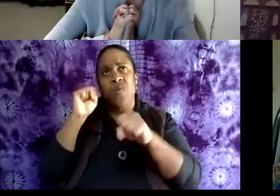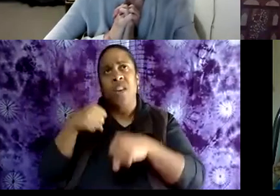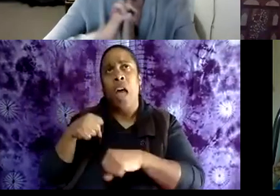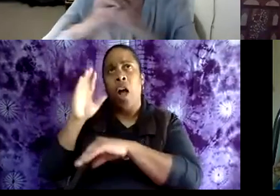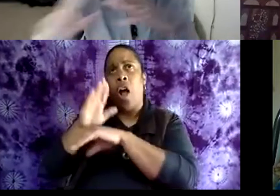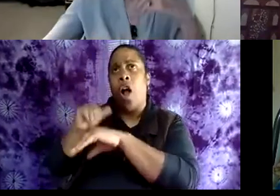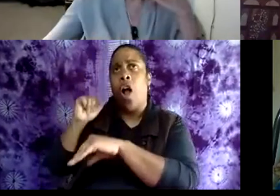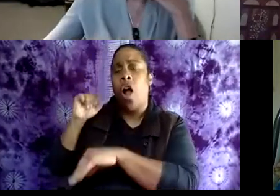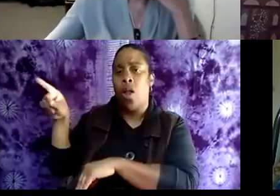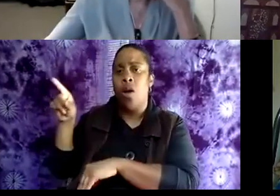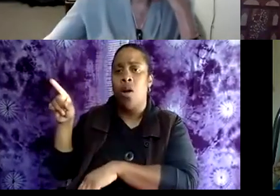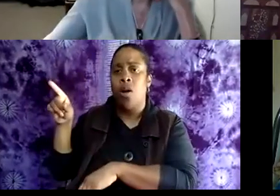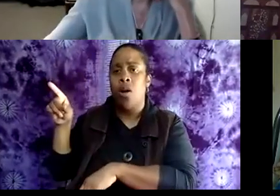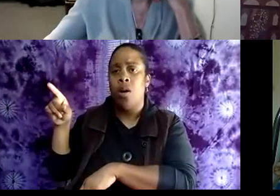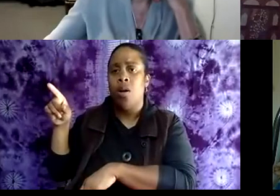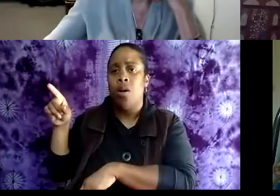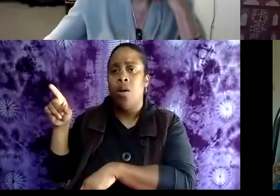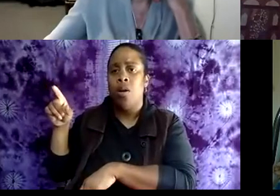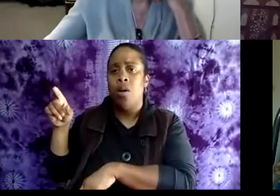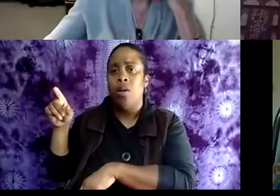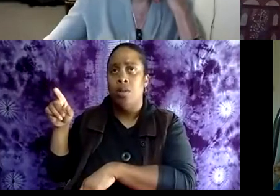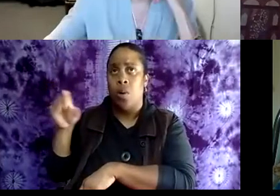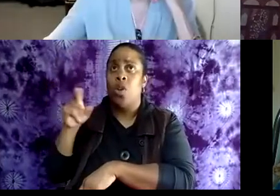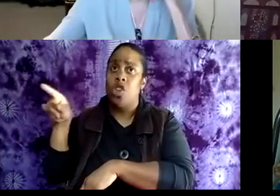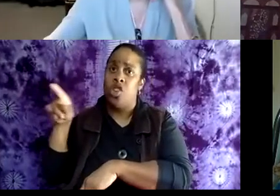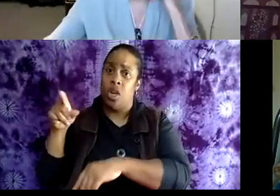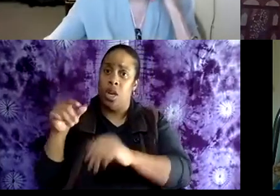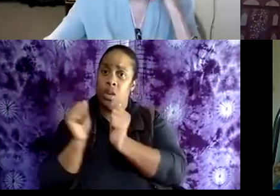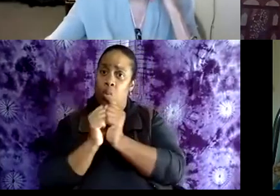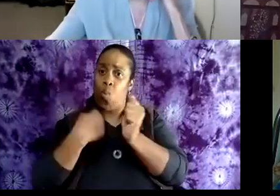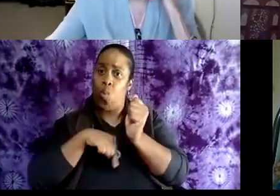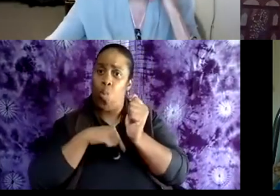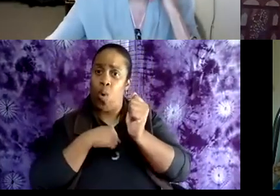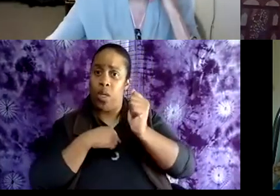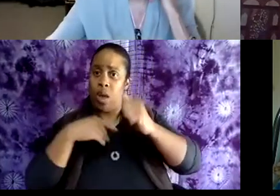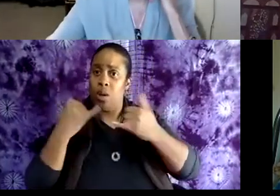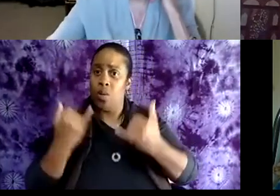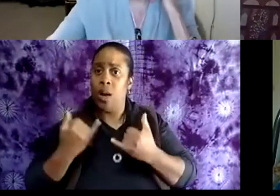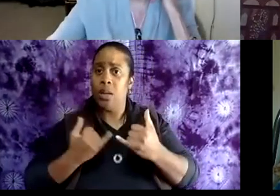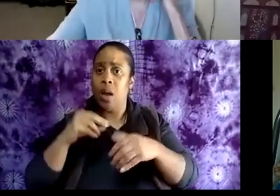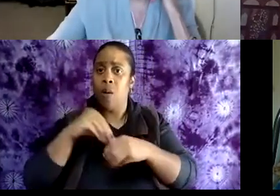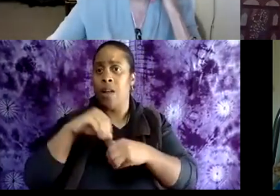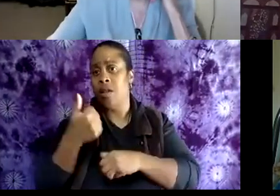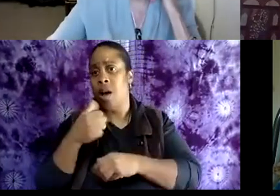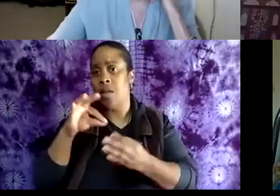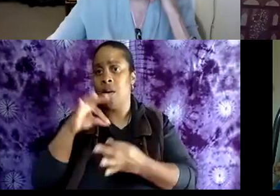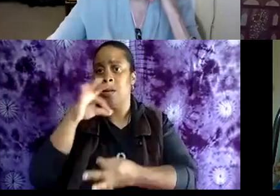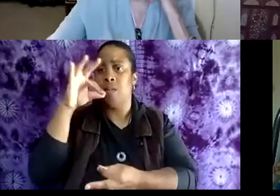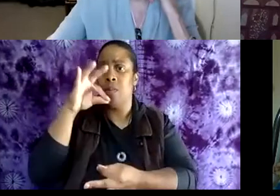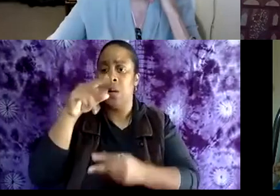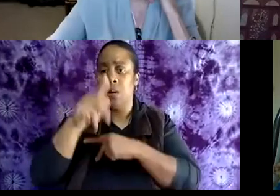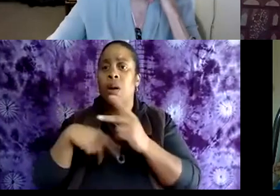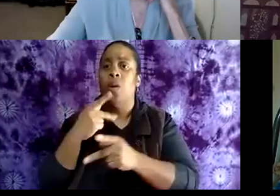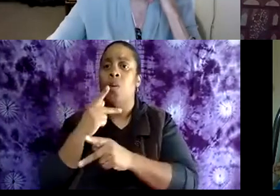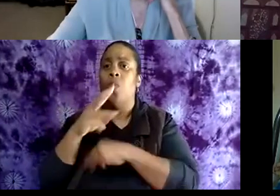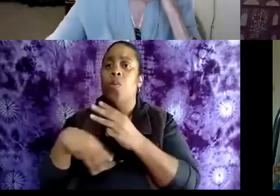And as we're talking, she again is with us, because in that other spiritual realm, we are